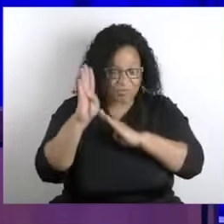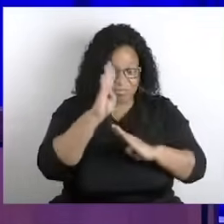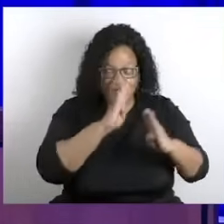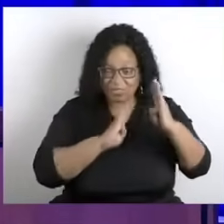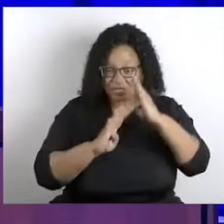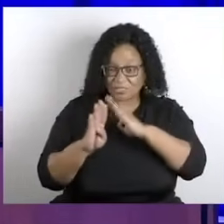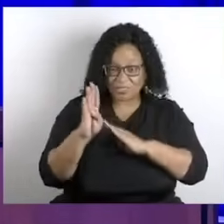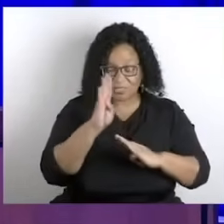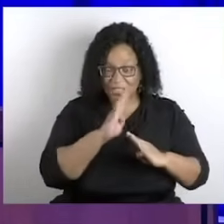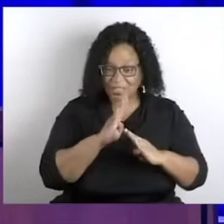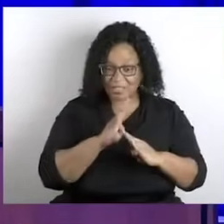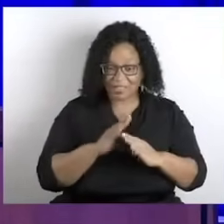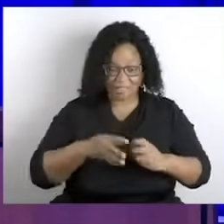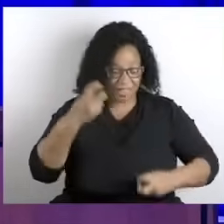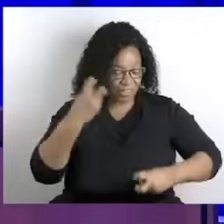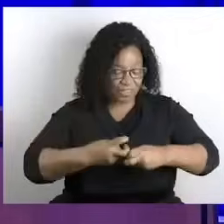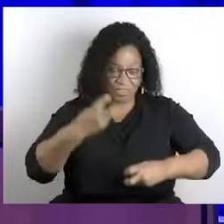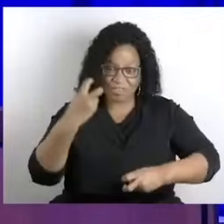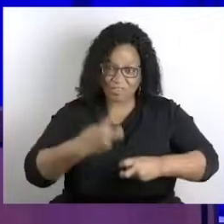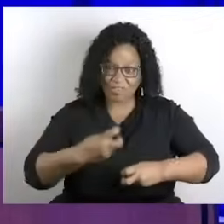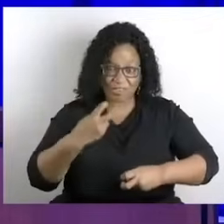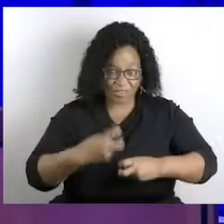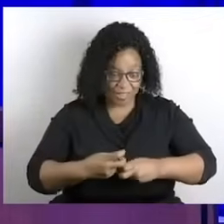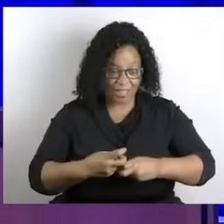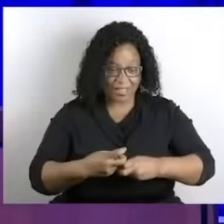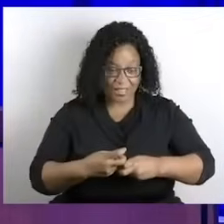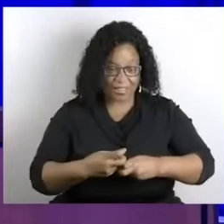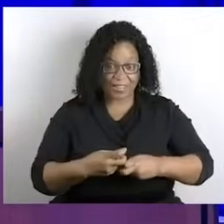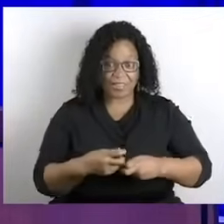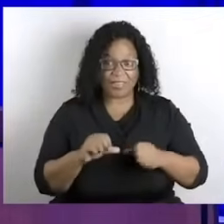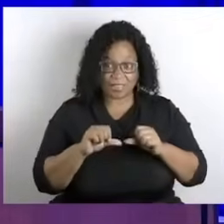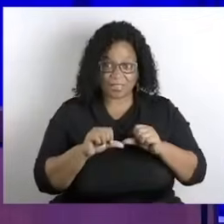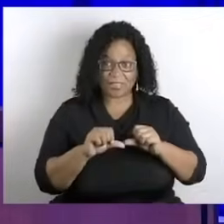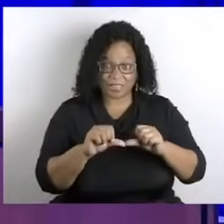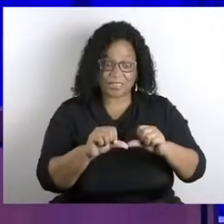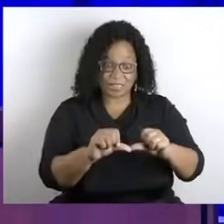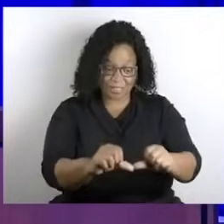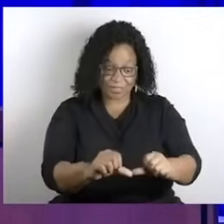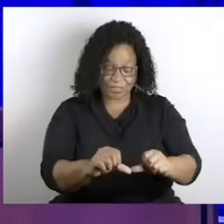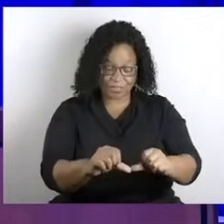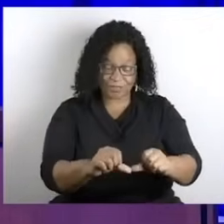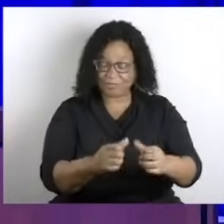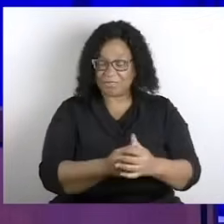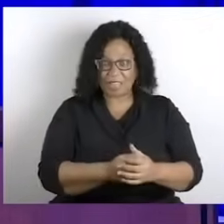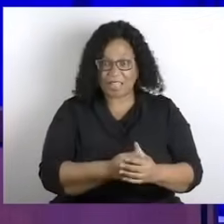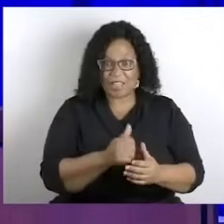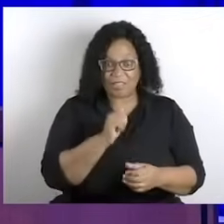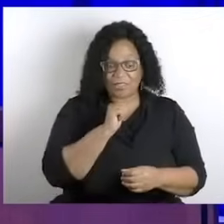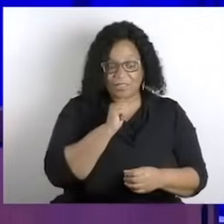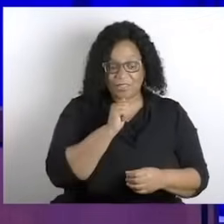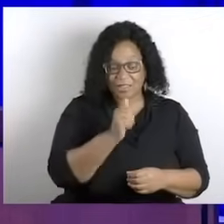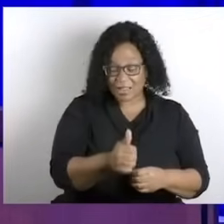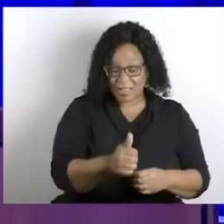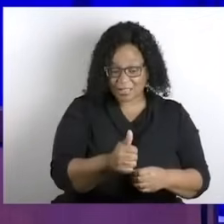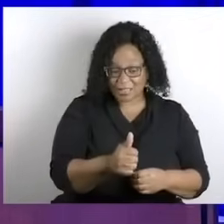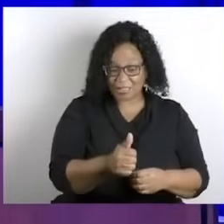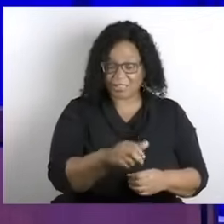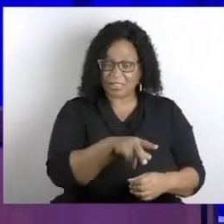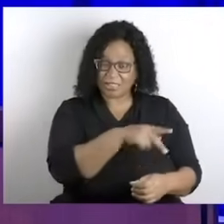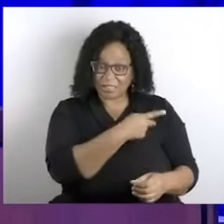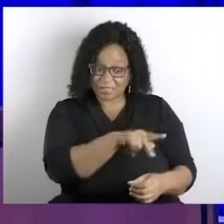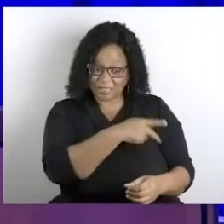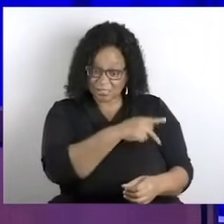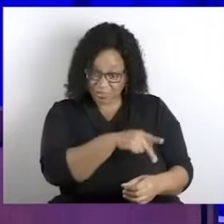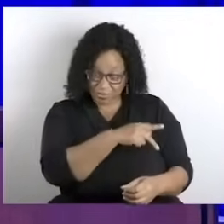others. And this is where the people of God find themselves. Not in Psalm 126 today, but the same people are found for us